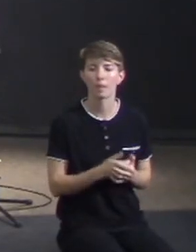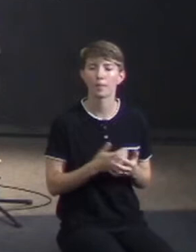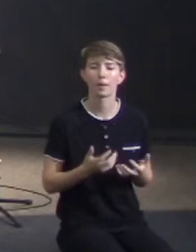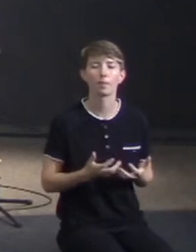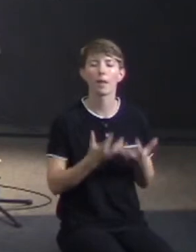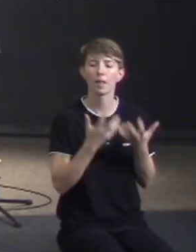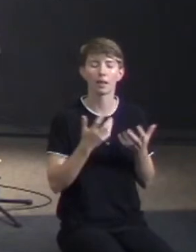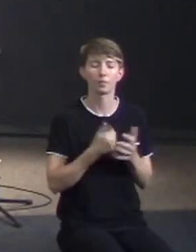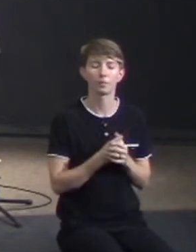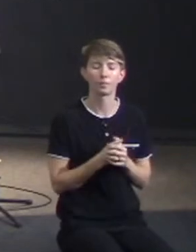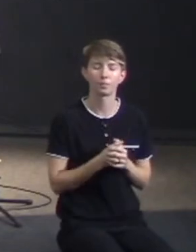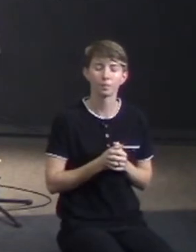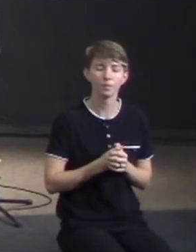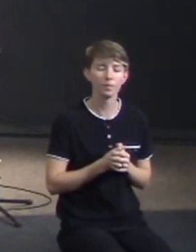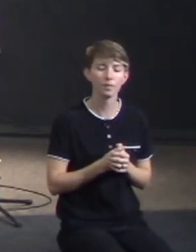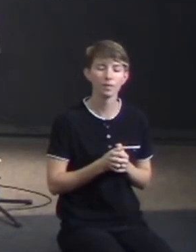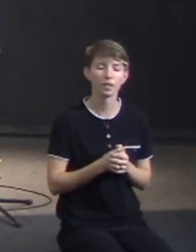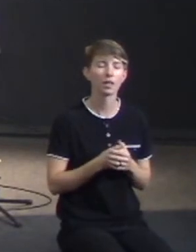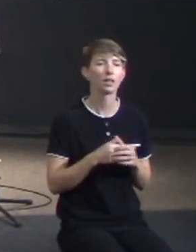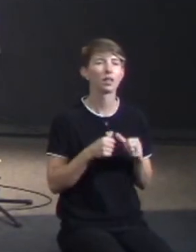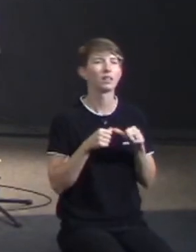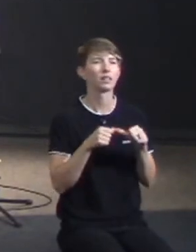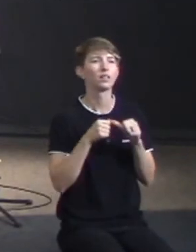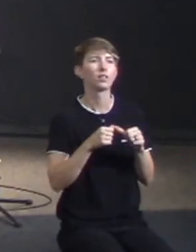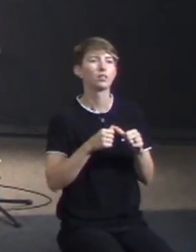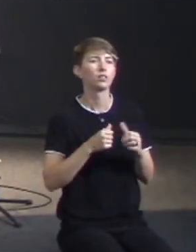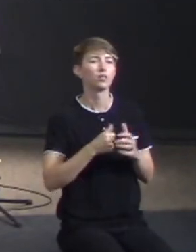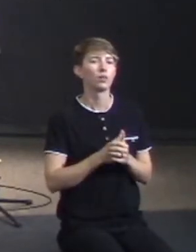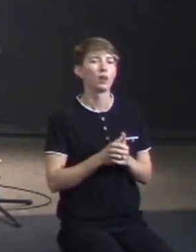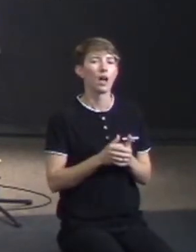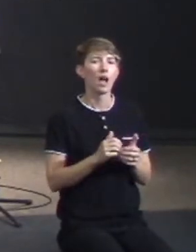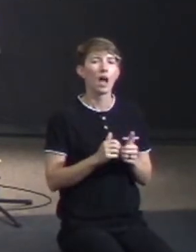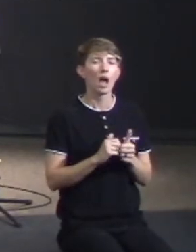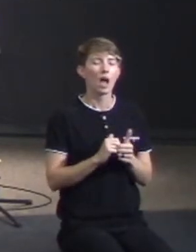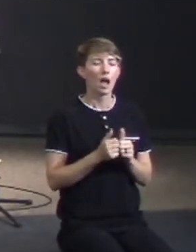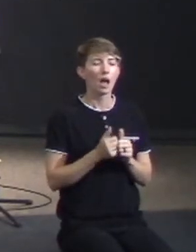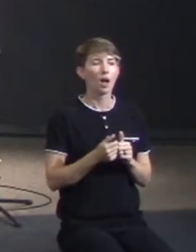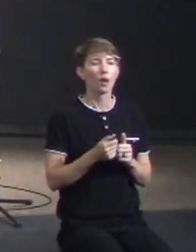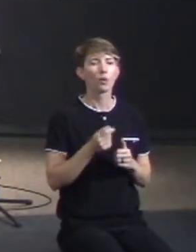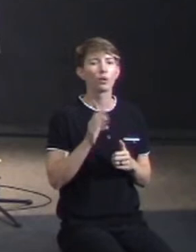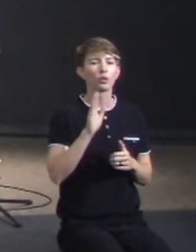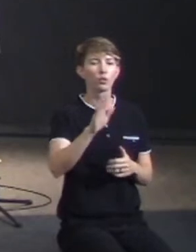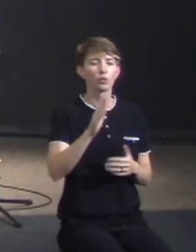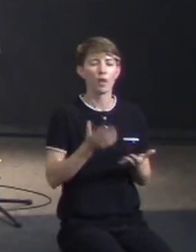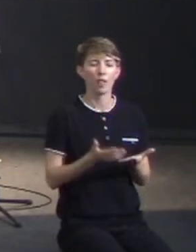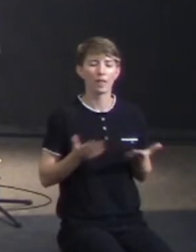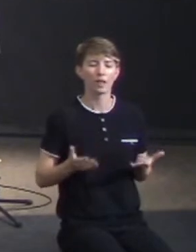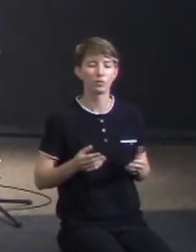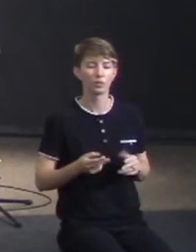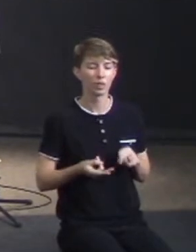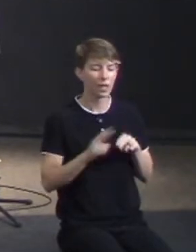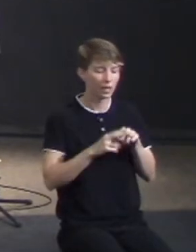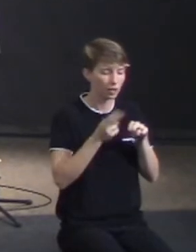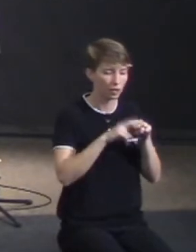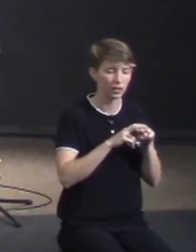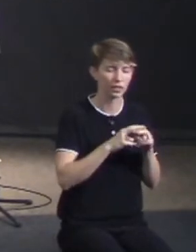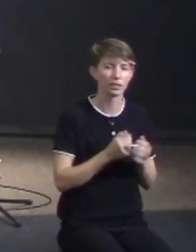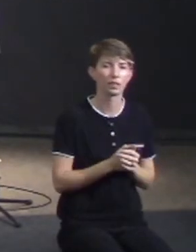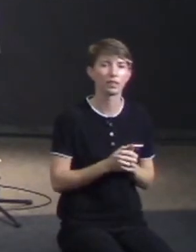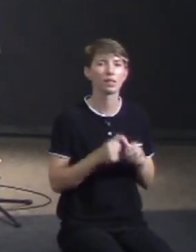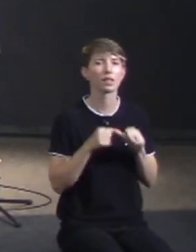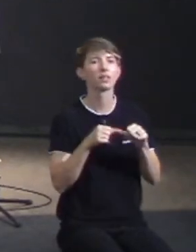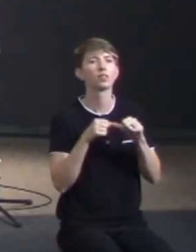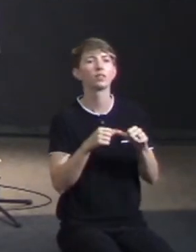And it goes on to how your supply will be increased. It goes on that because